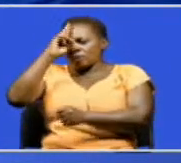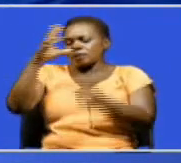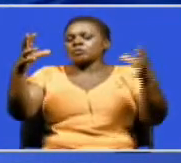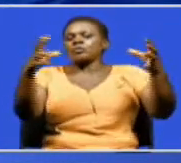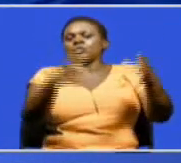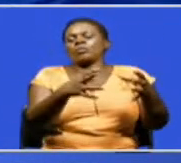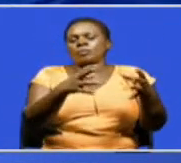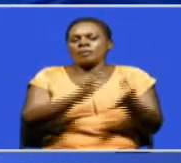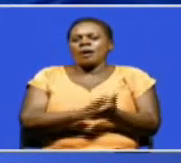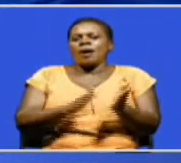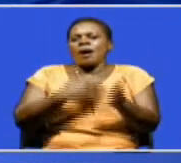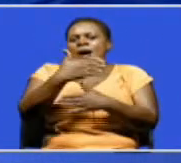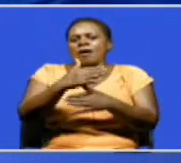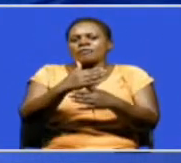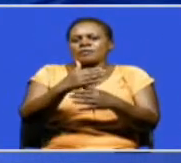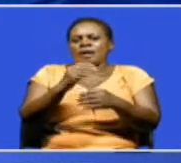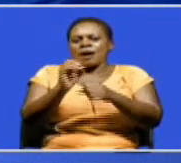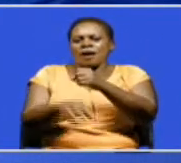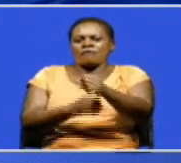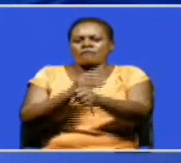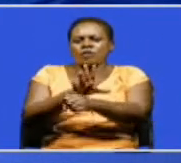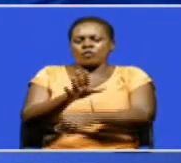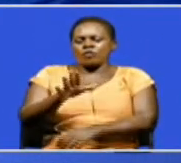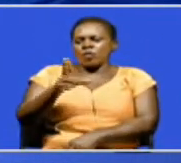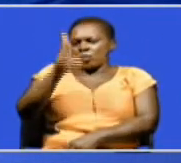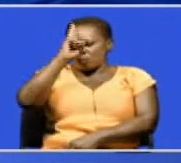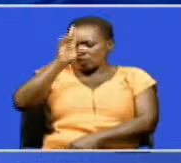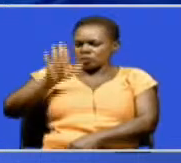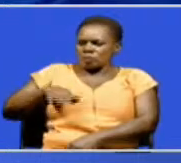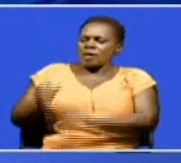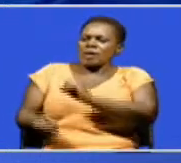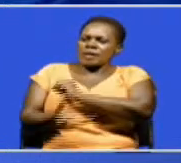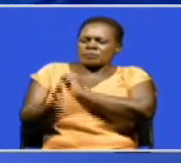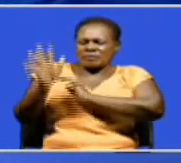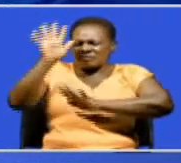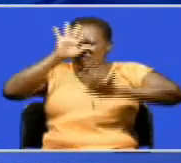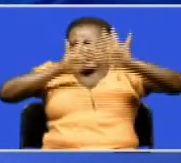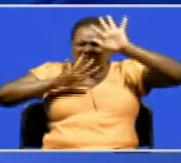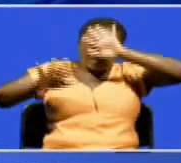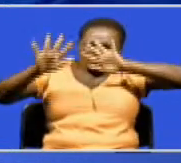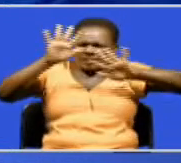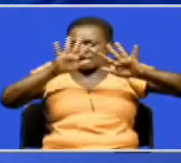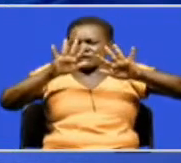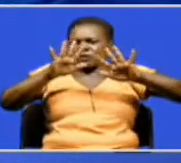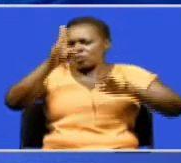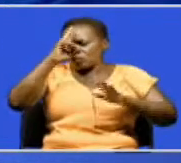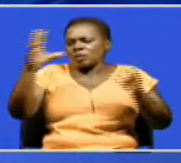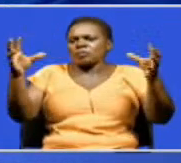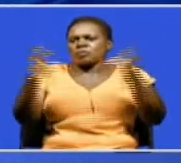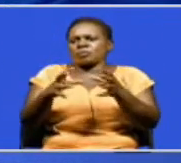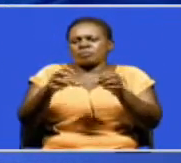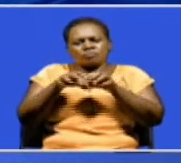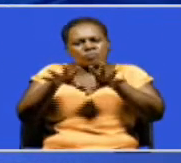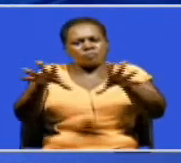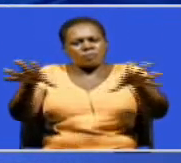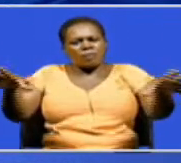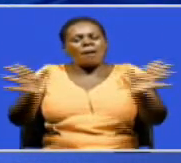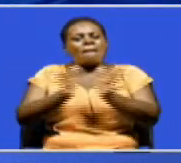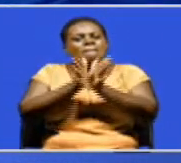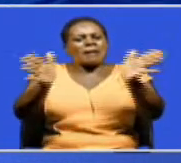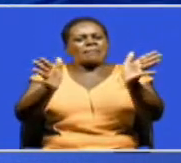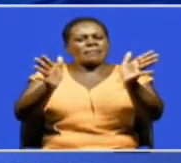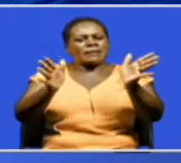force. This is after a video of a female officer narrating her frustrations in the force went viral, attracting